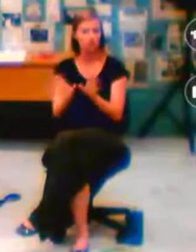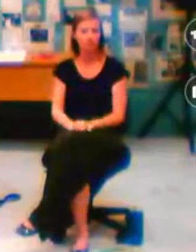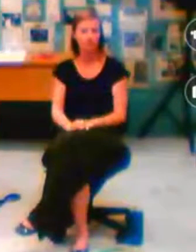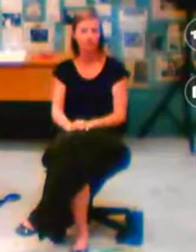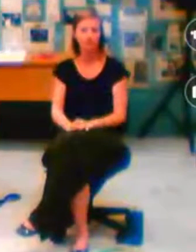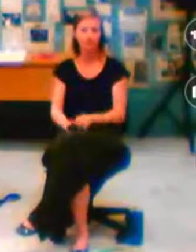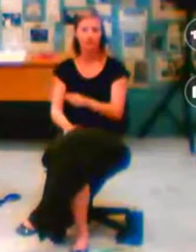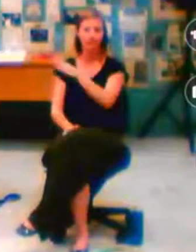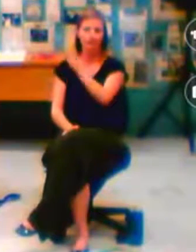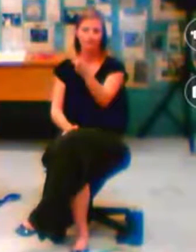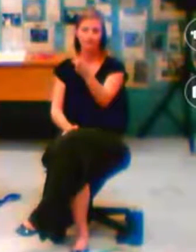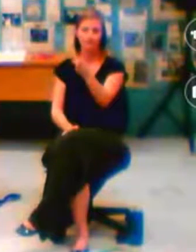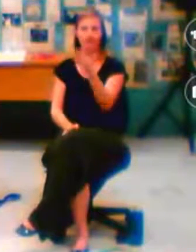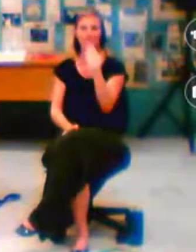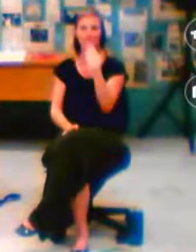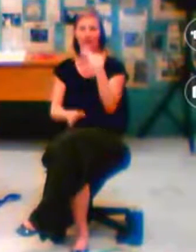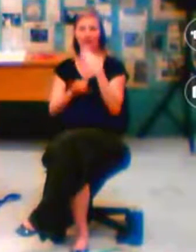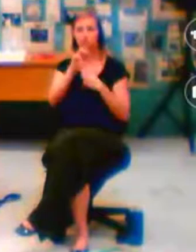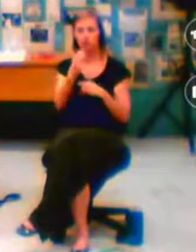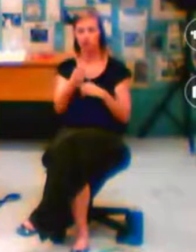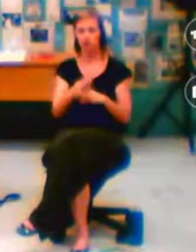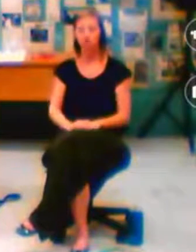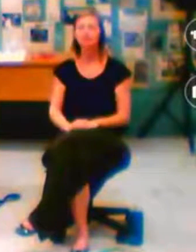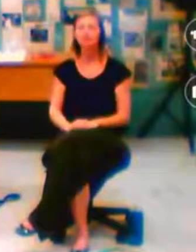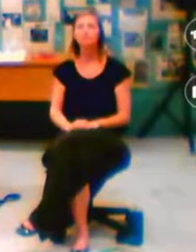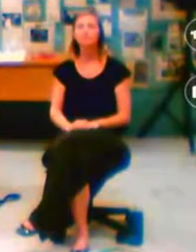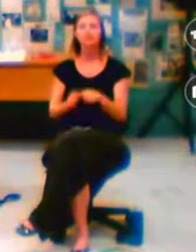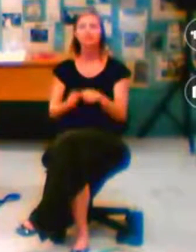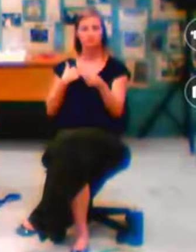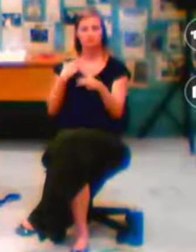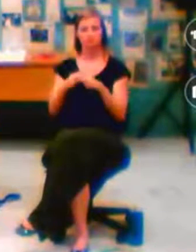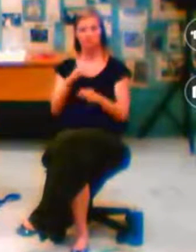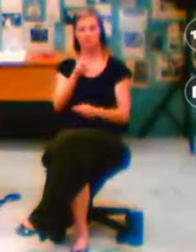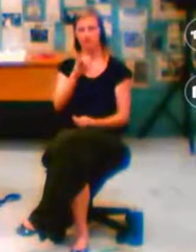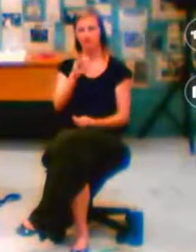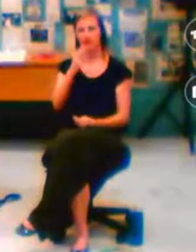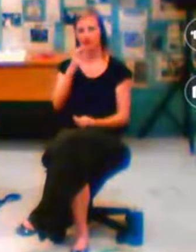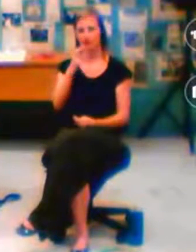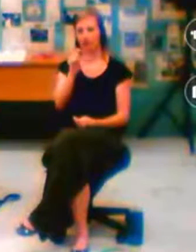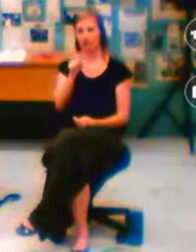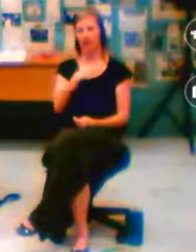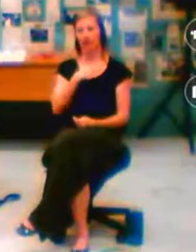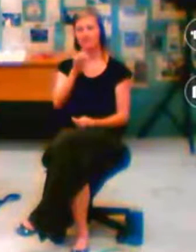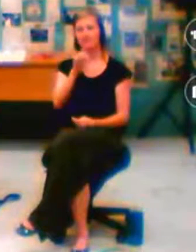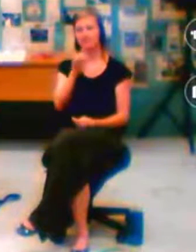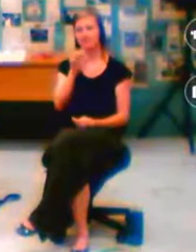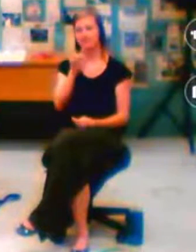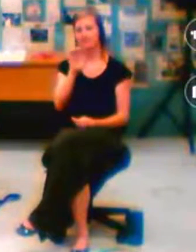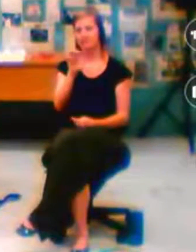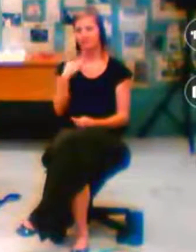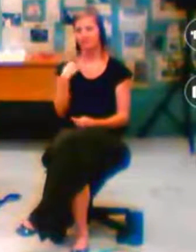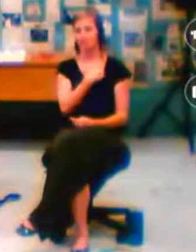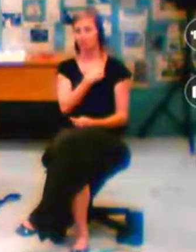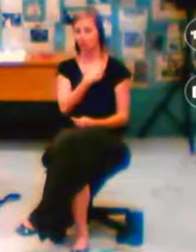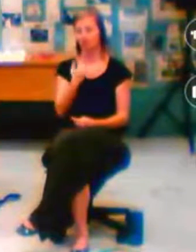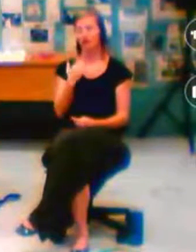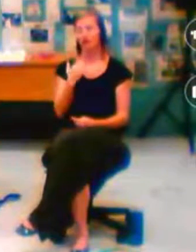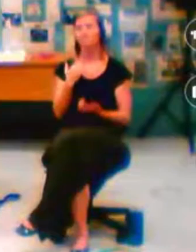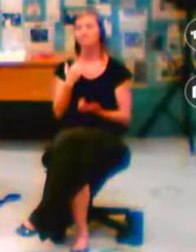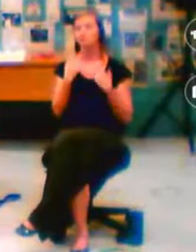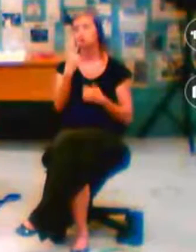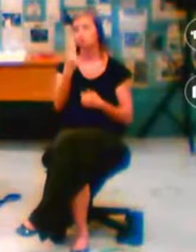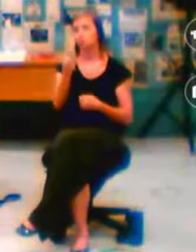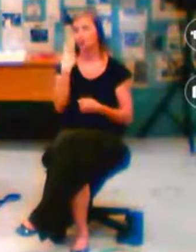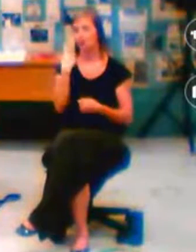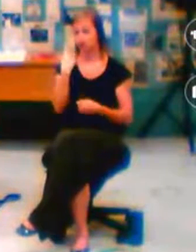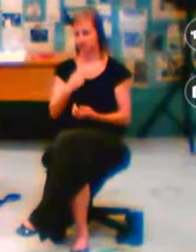off. Oh, back sorry. There. Wait, Michael, one last thing. Our health insurance companies don't pay for research. I just want to make that